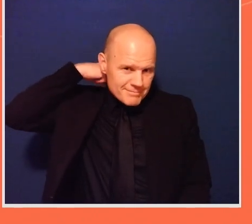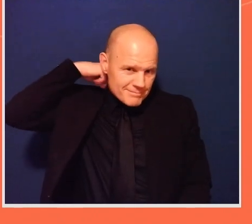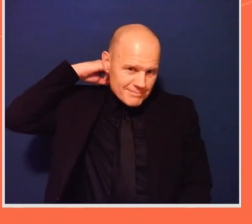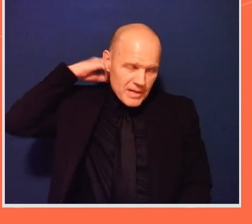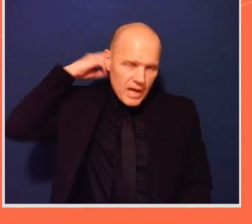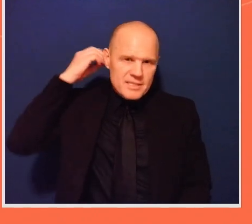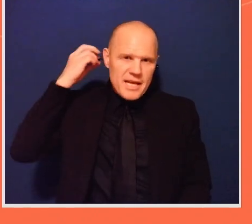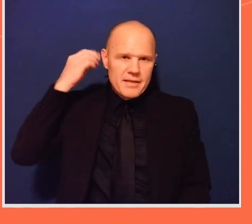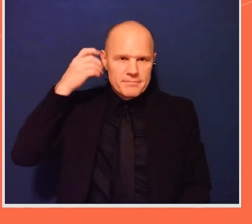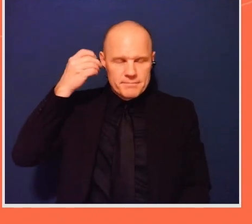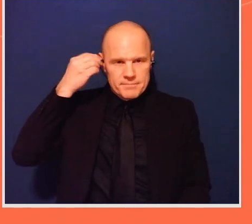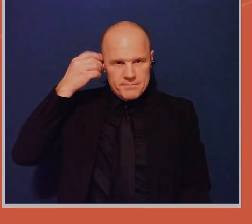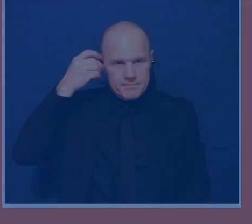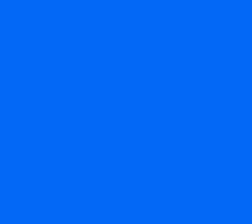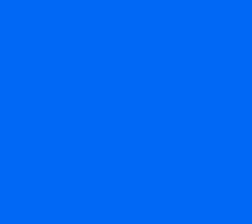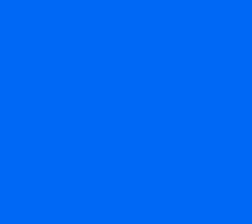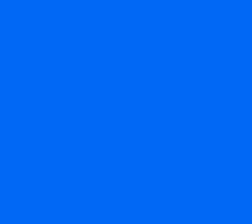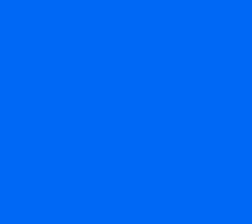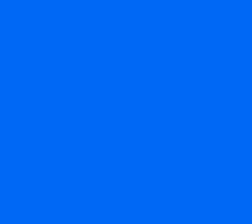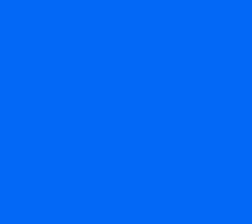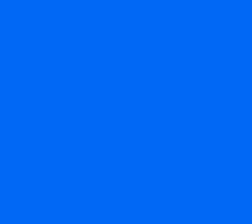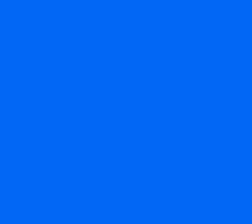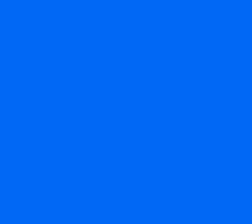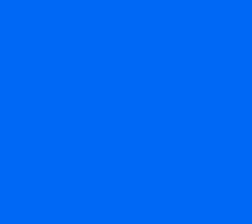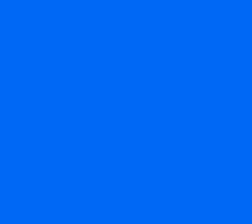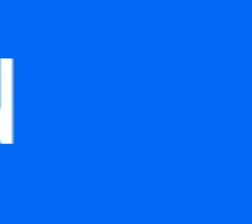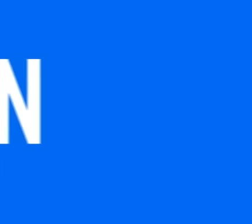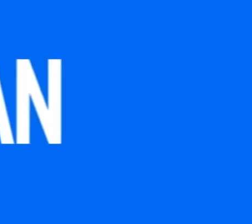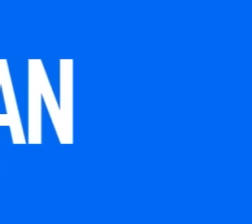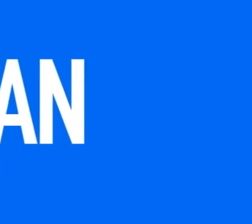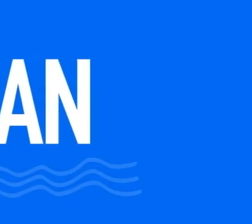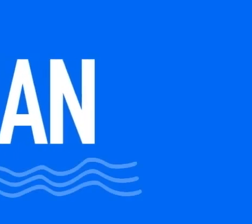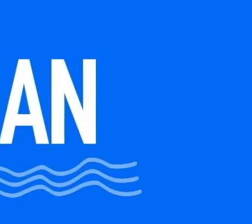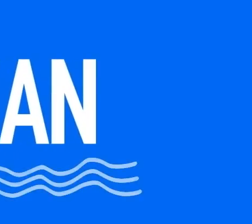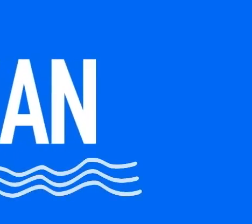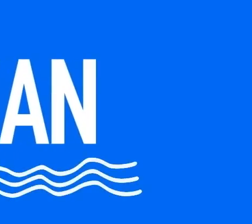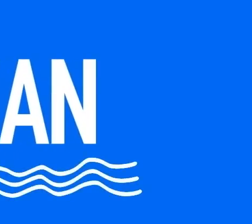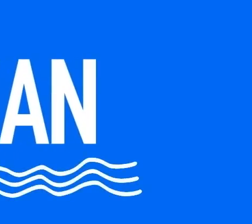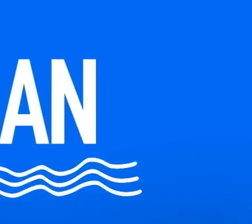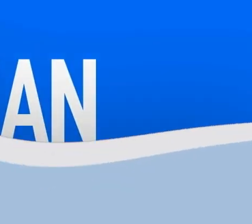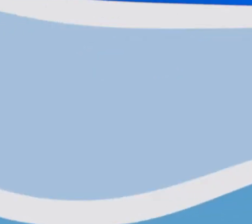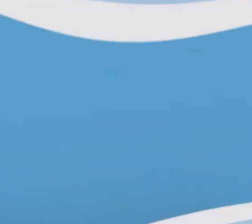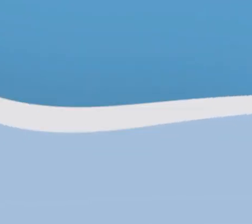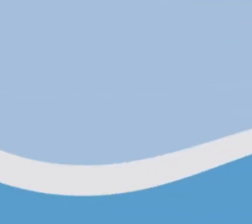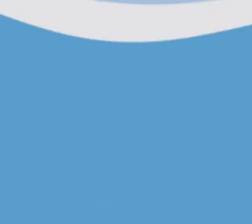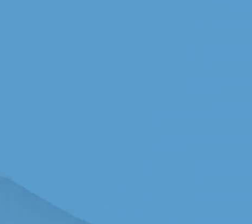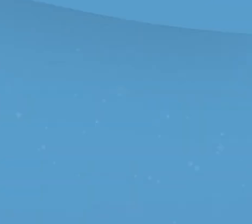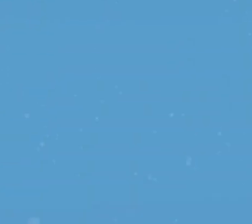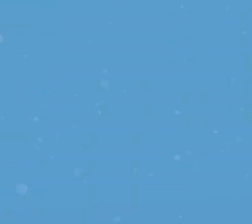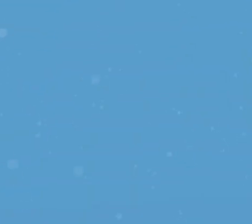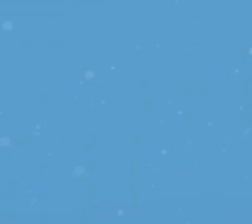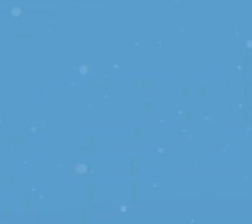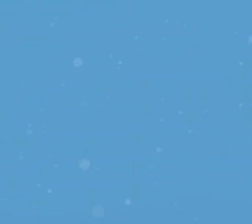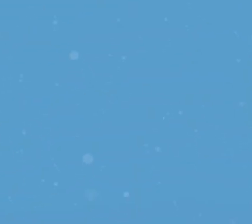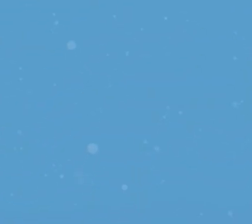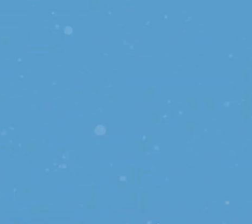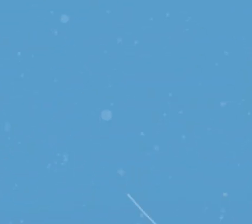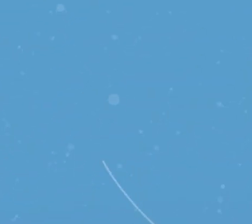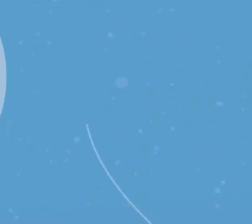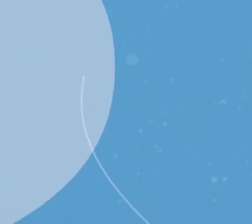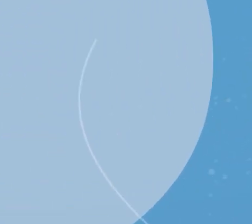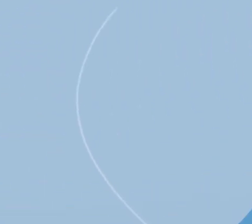populations and 90% of large fish like tuna, swordfish. The latest stats that